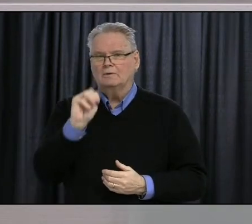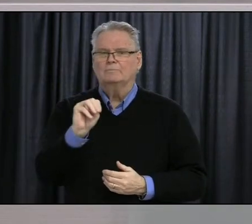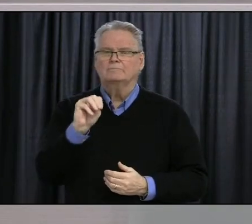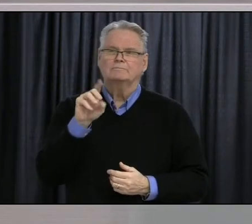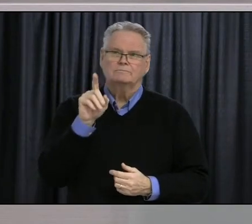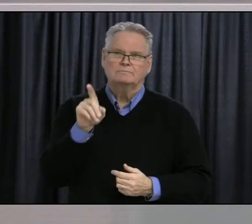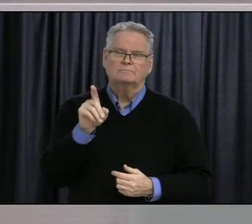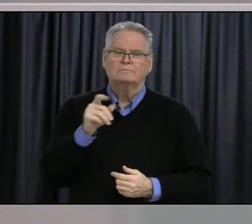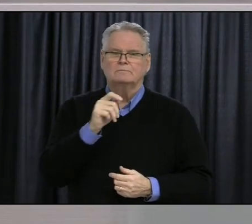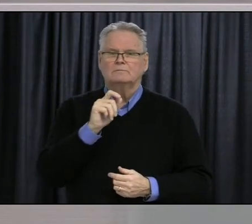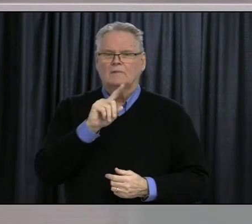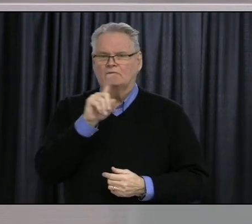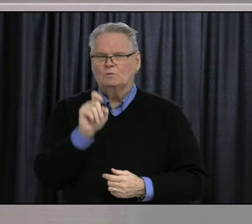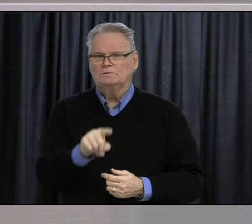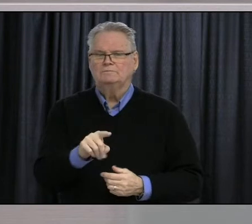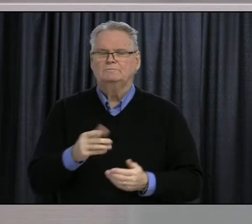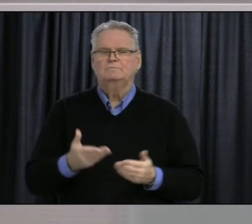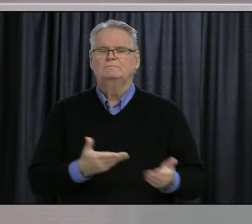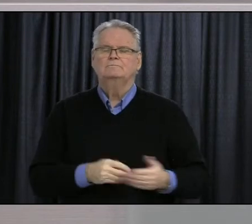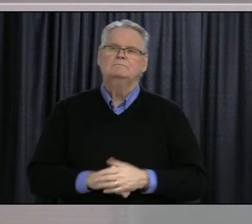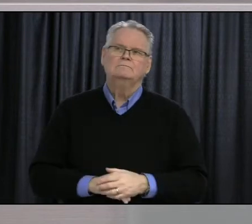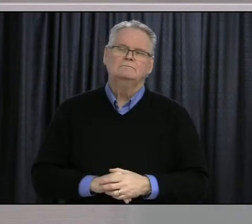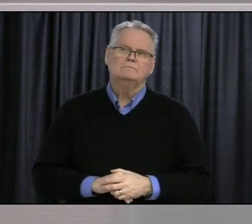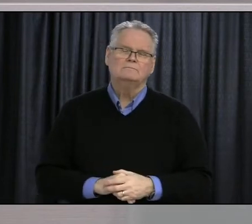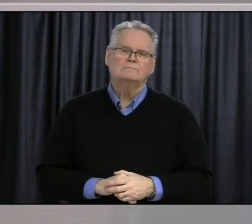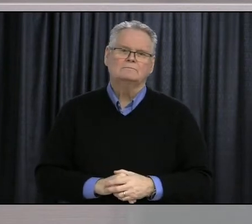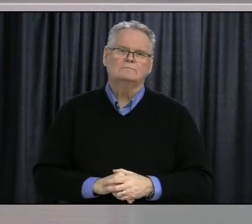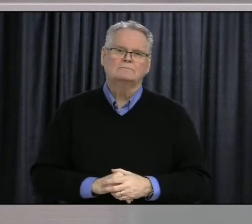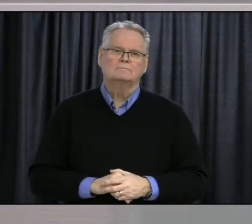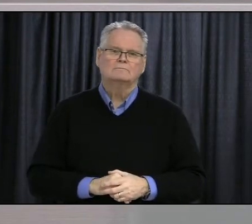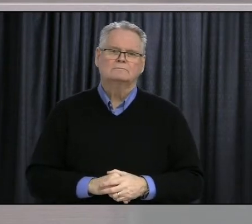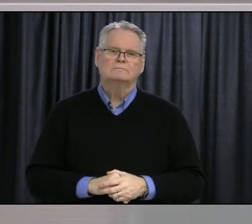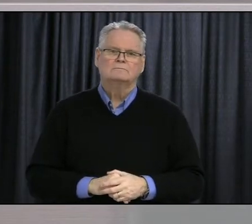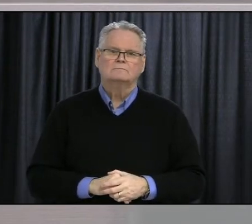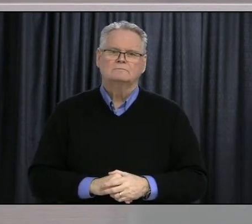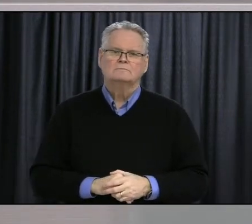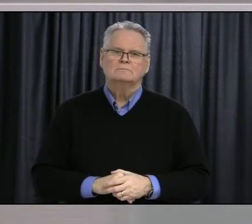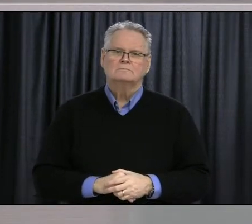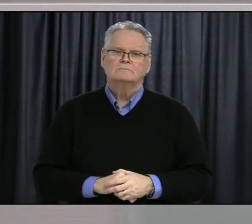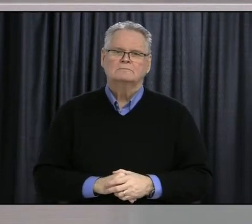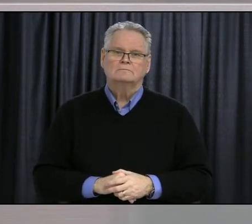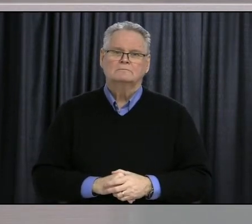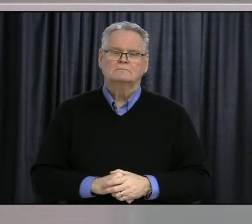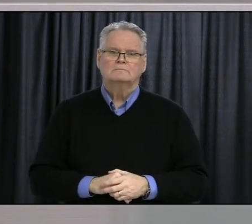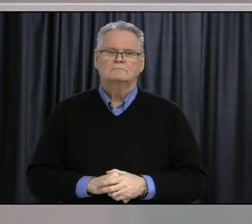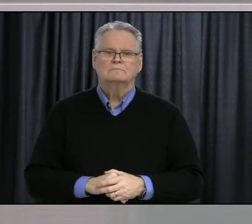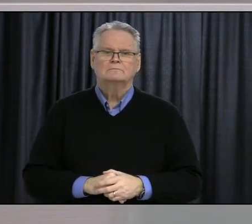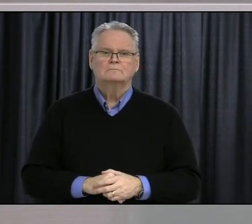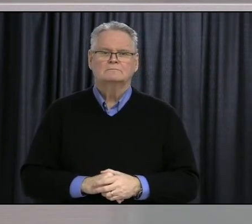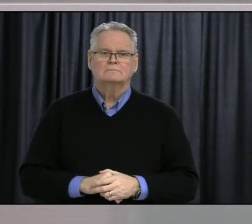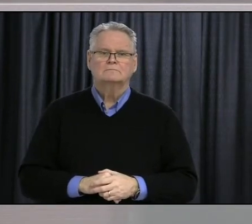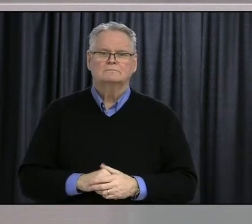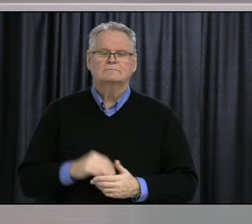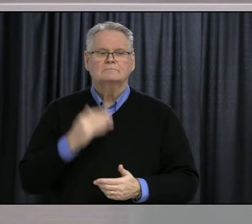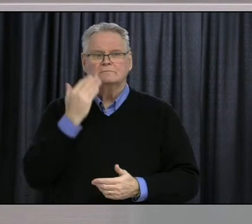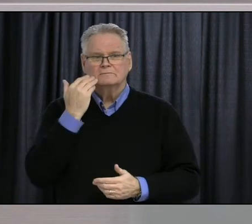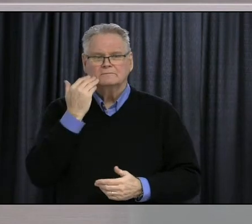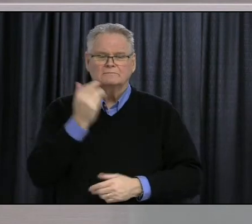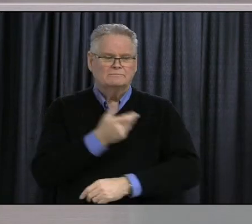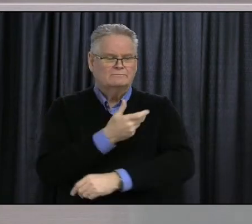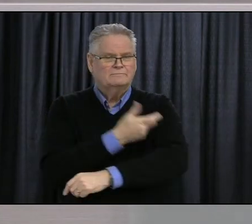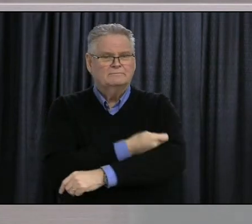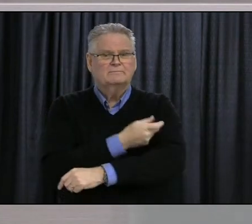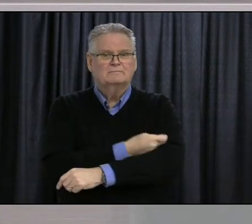limited shipment of vaccine later this week. You know exactly how much of the vaccine we'll be getting and what areas